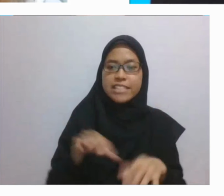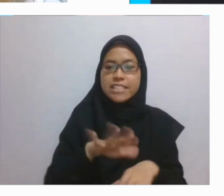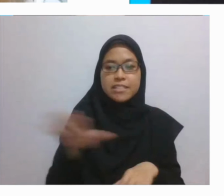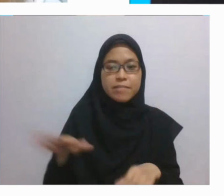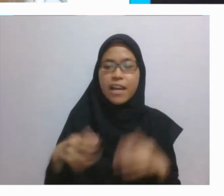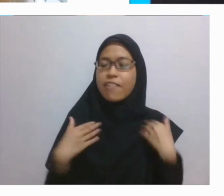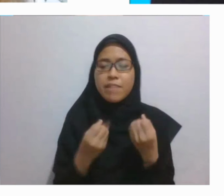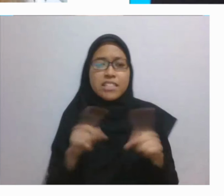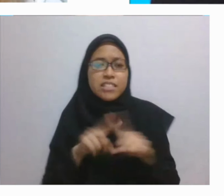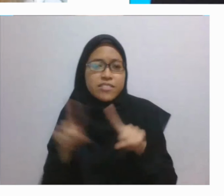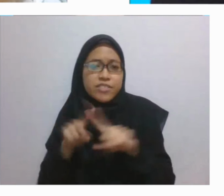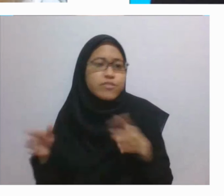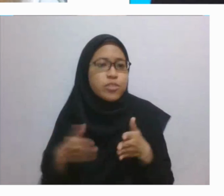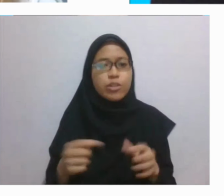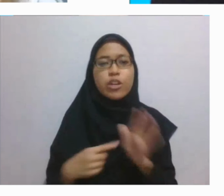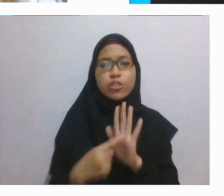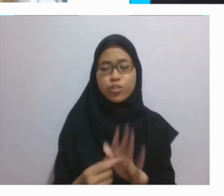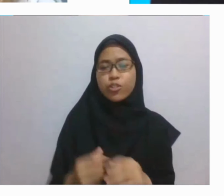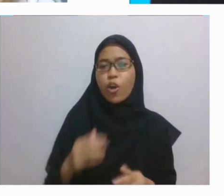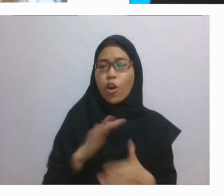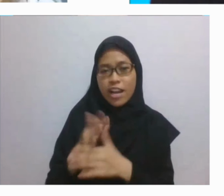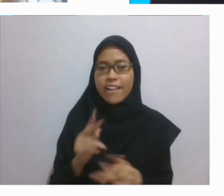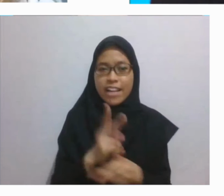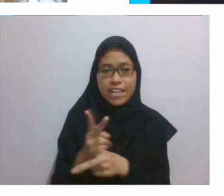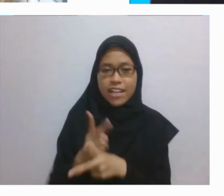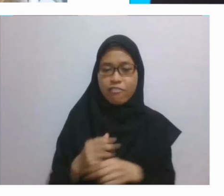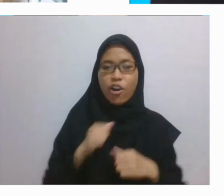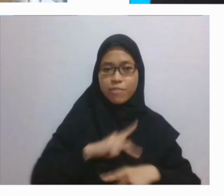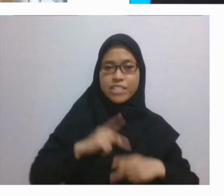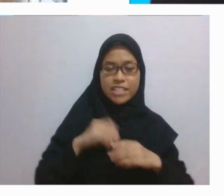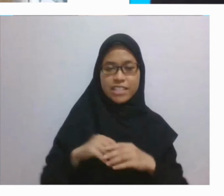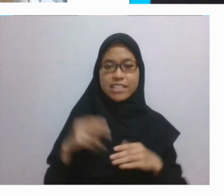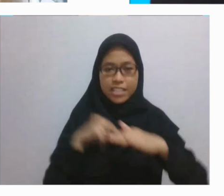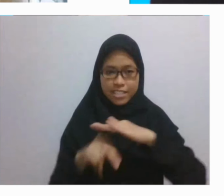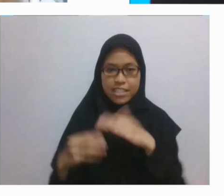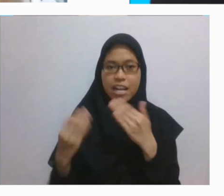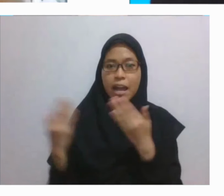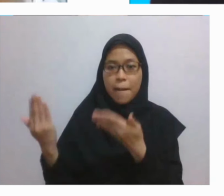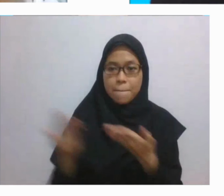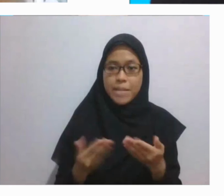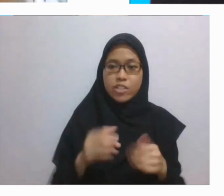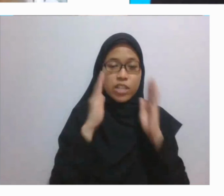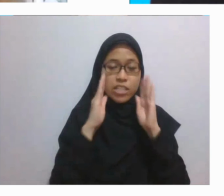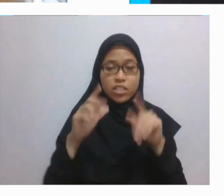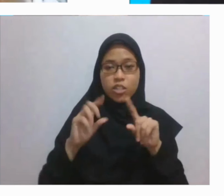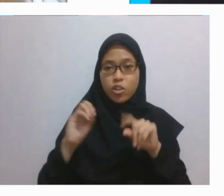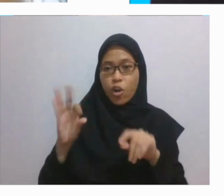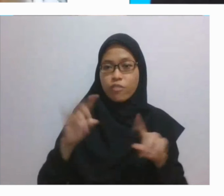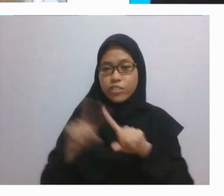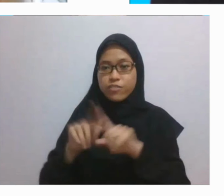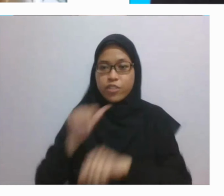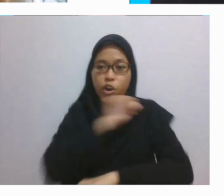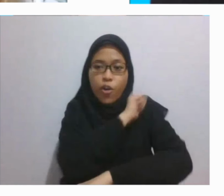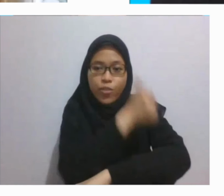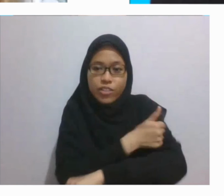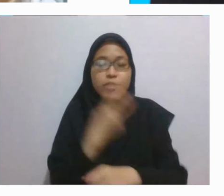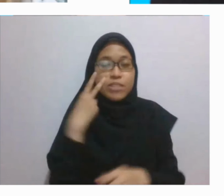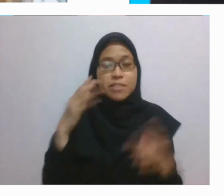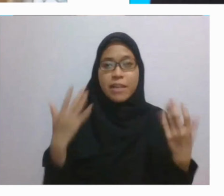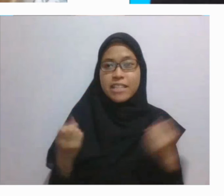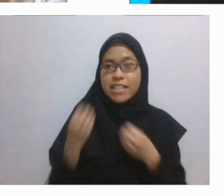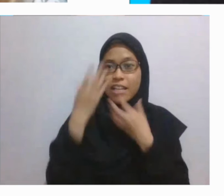your appreciation for nature, and bringing this to the attention of different authorities. We see a lots of what are called citizen